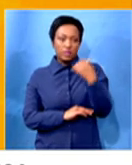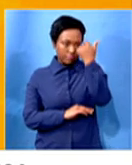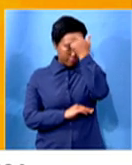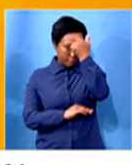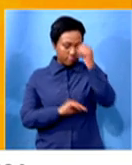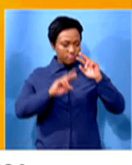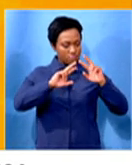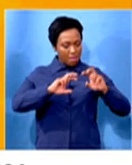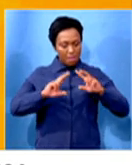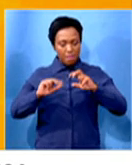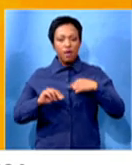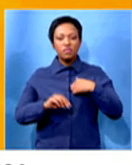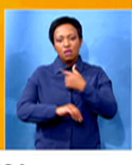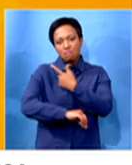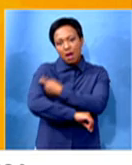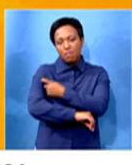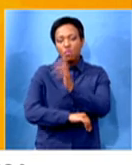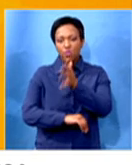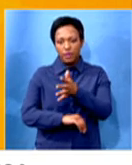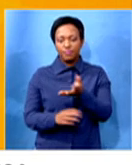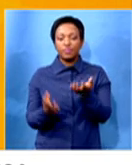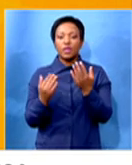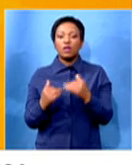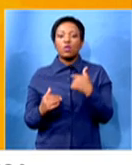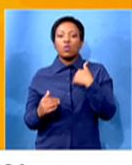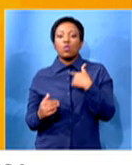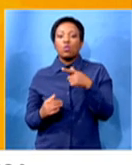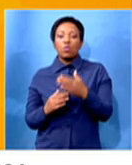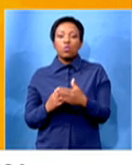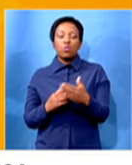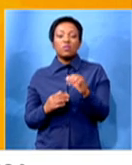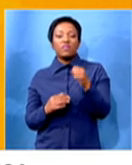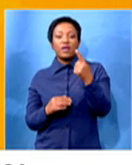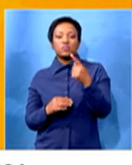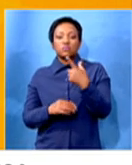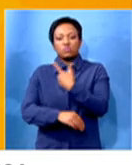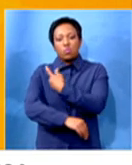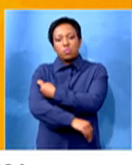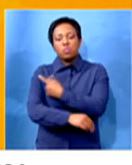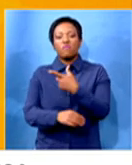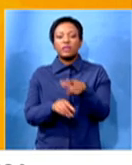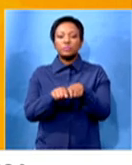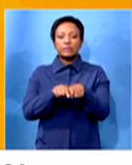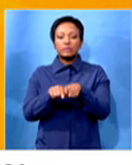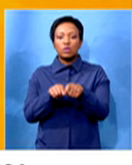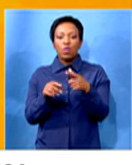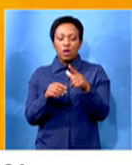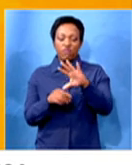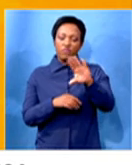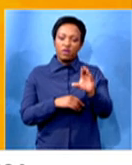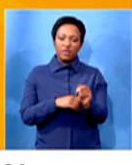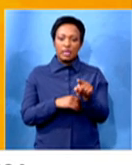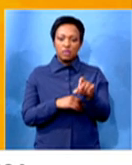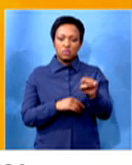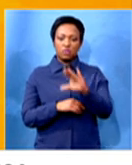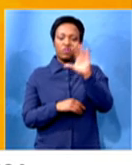the vaccine or a placebo. This follows the June launch of the first COVID-19 vaccine to be tested on the continent. The South African